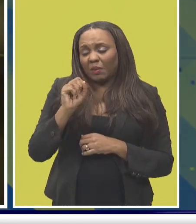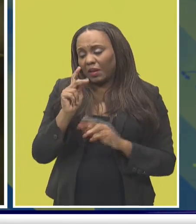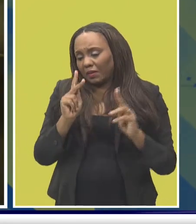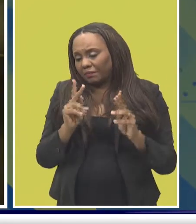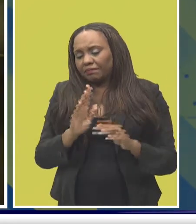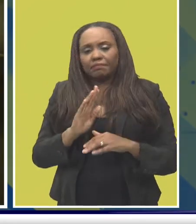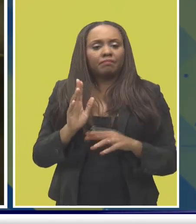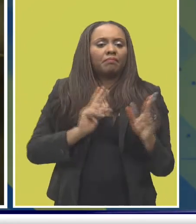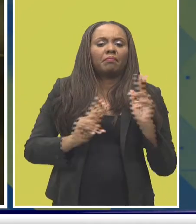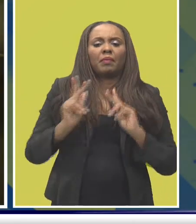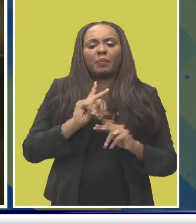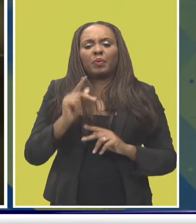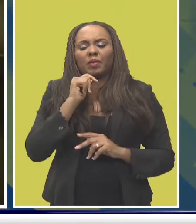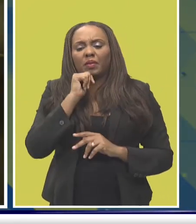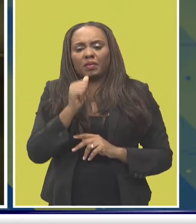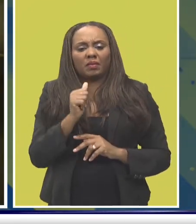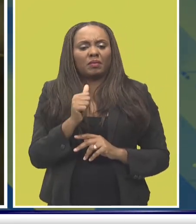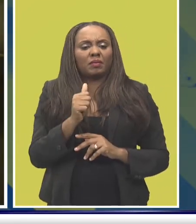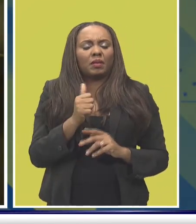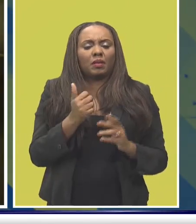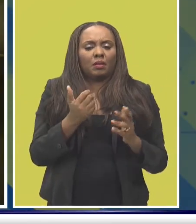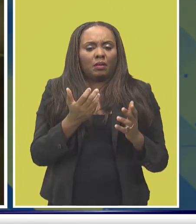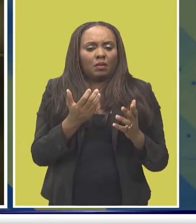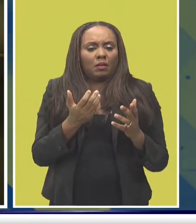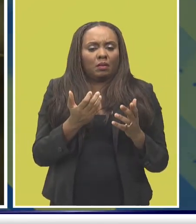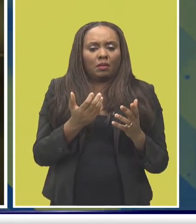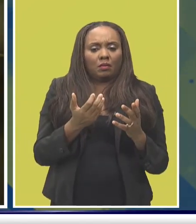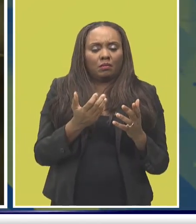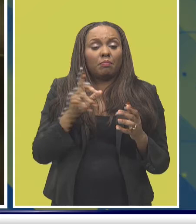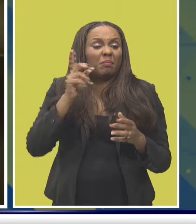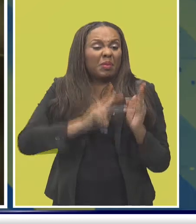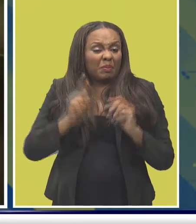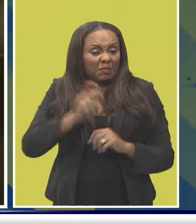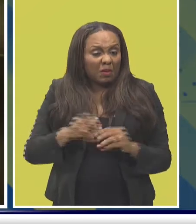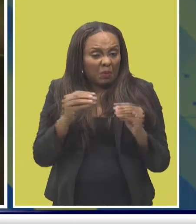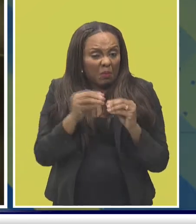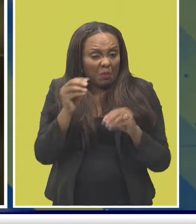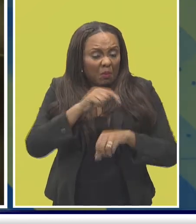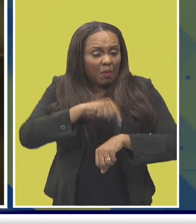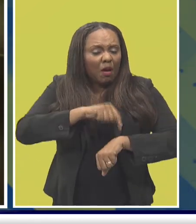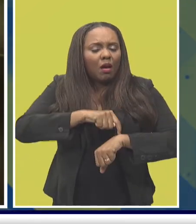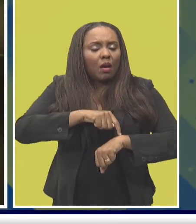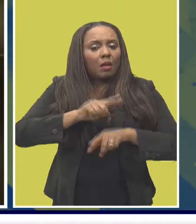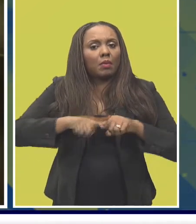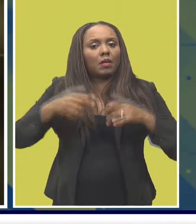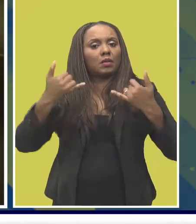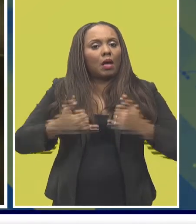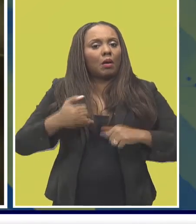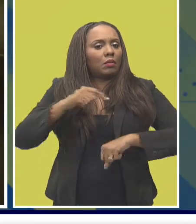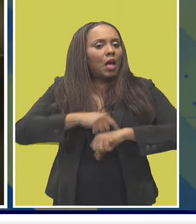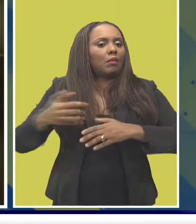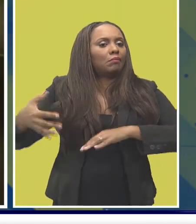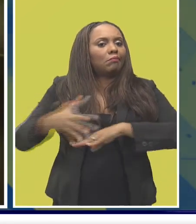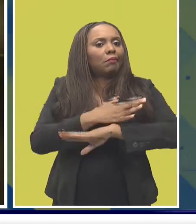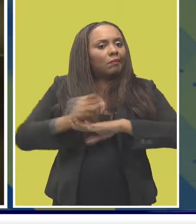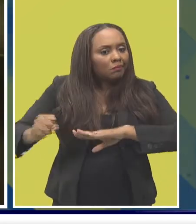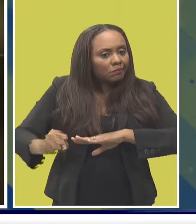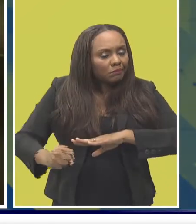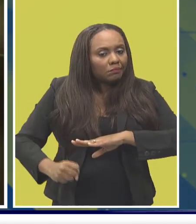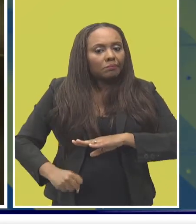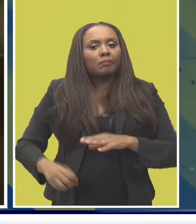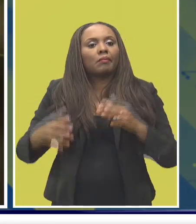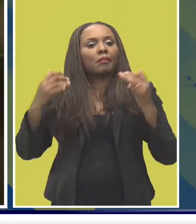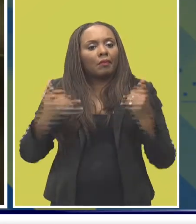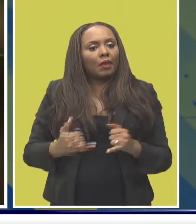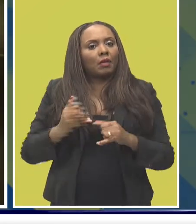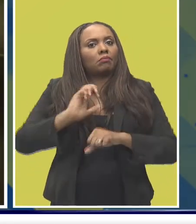not everybody would get it right in the first instance, but that's more than enough time. And the time has come now where we will put the law to